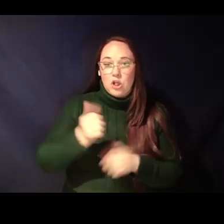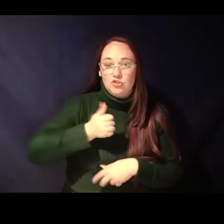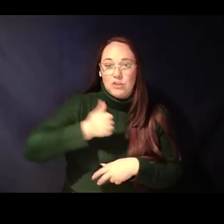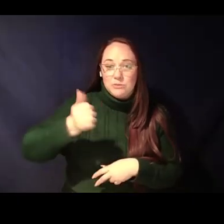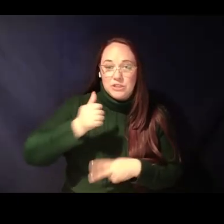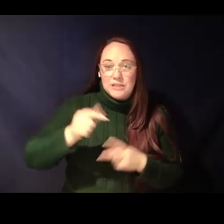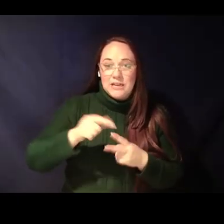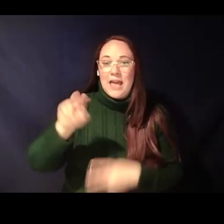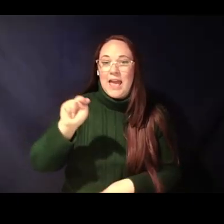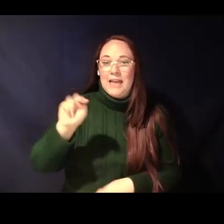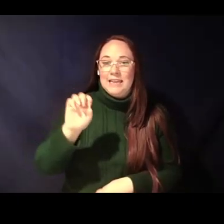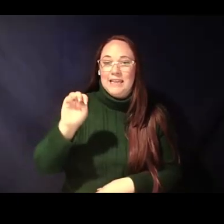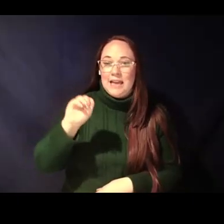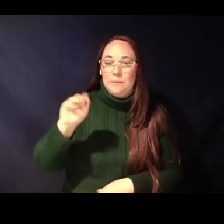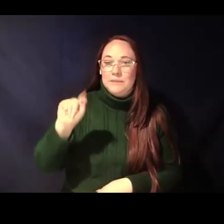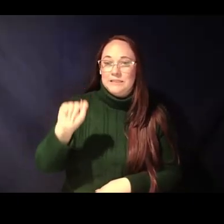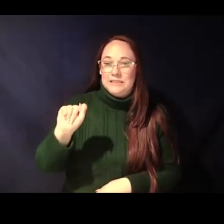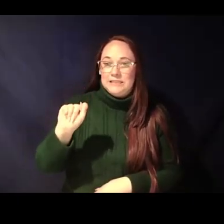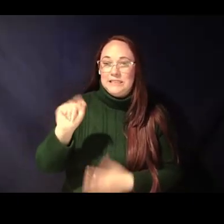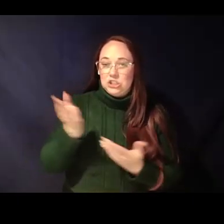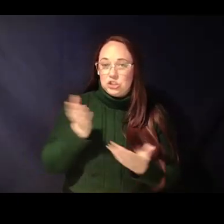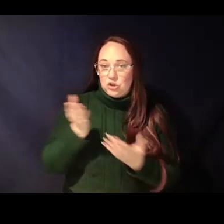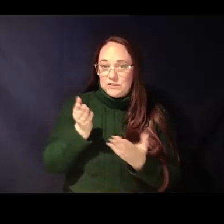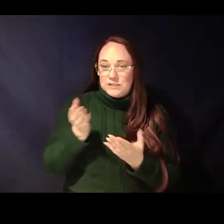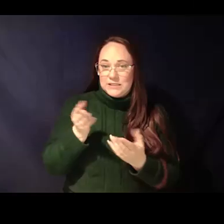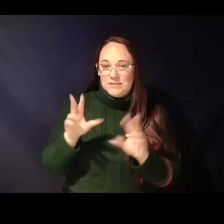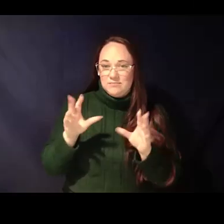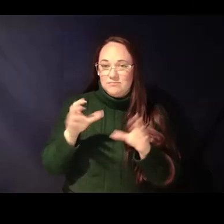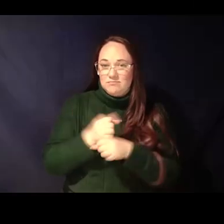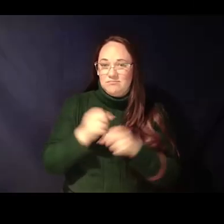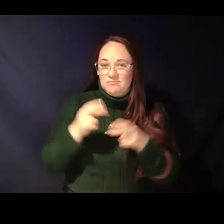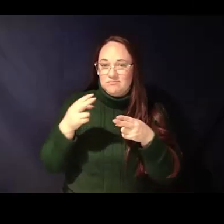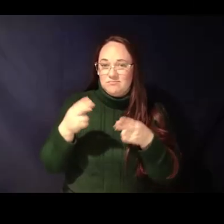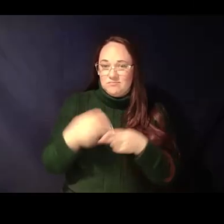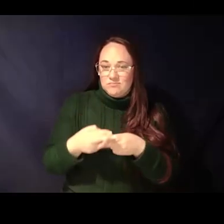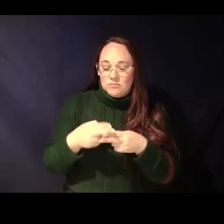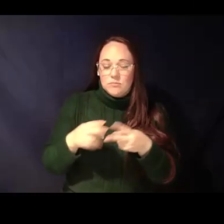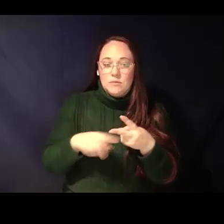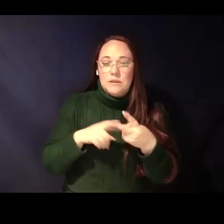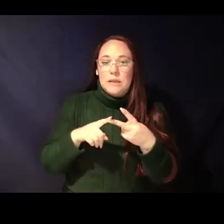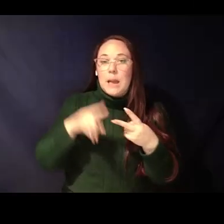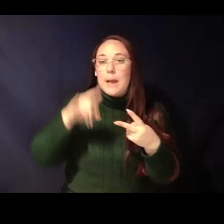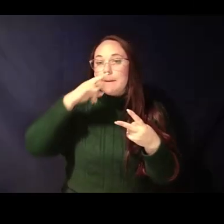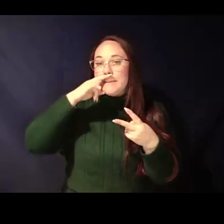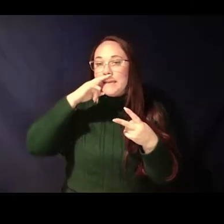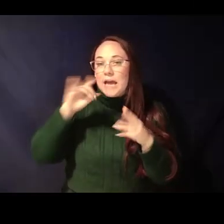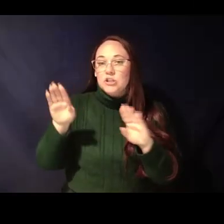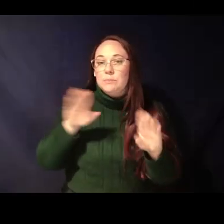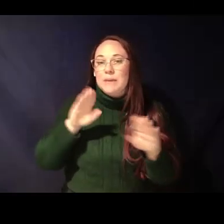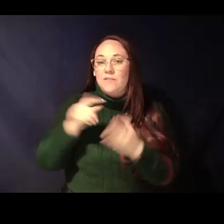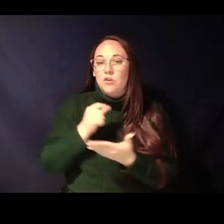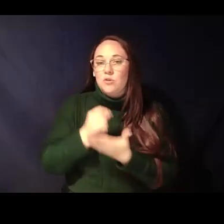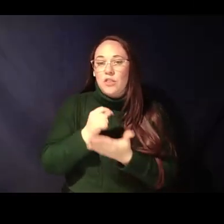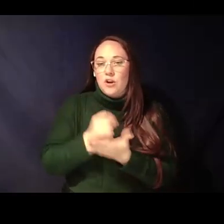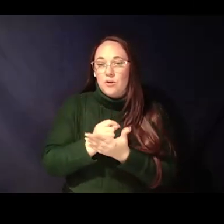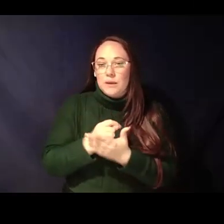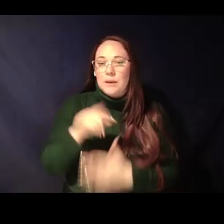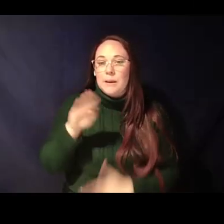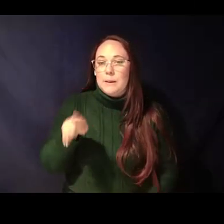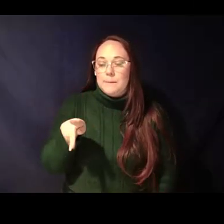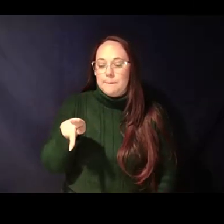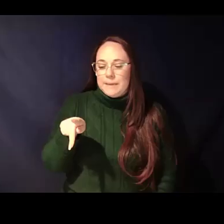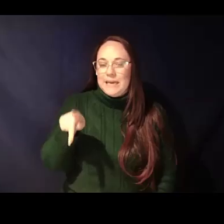or NEMT services, as they're commonly referred to, as well as pediatric behavioral therapy services, or